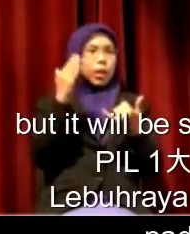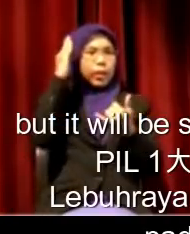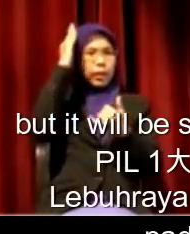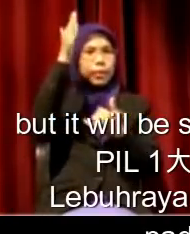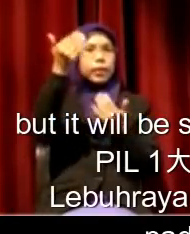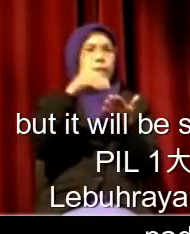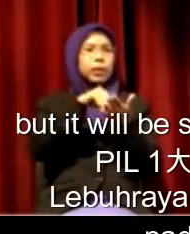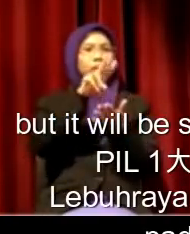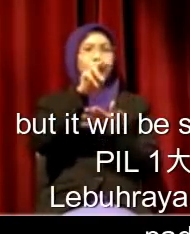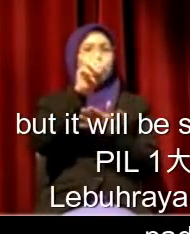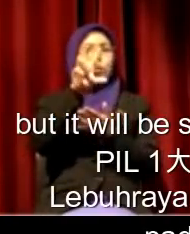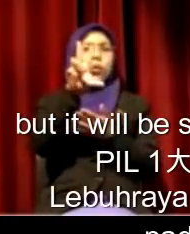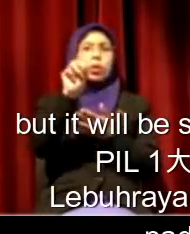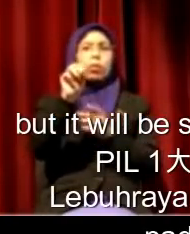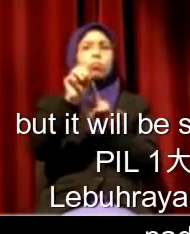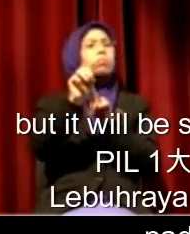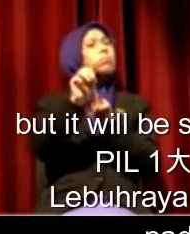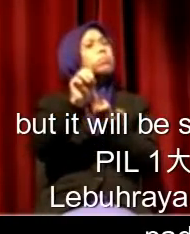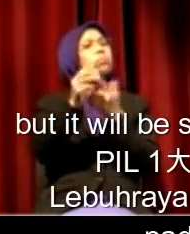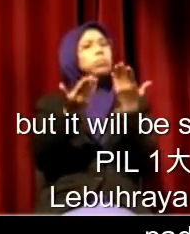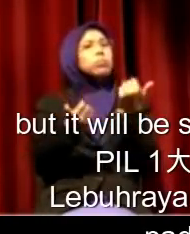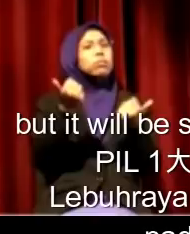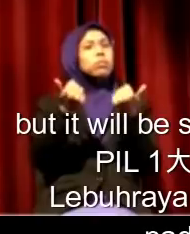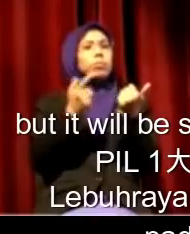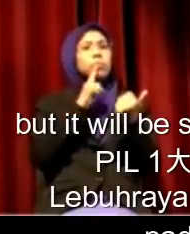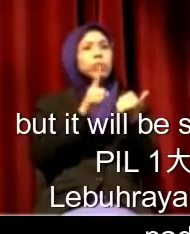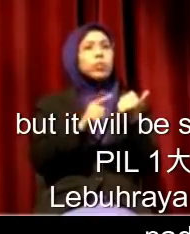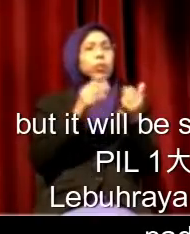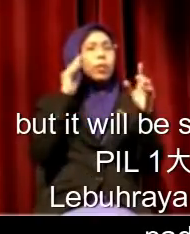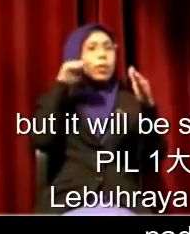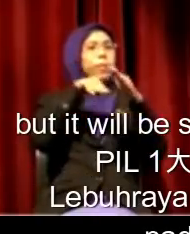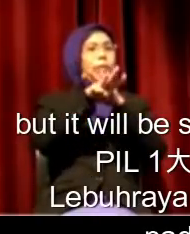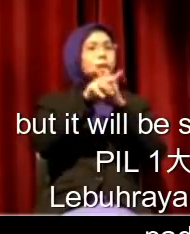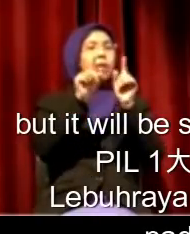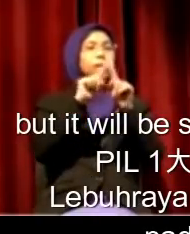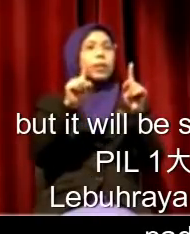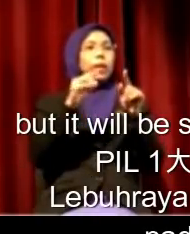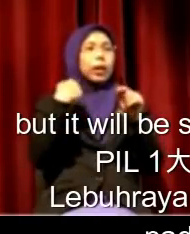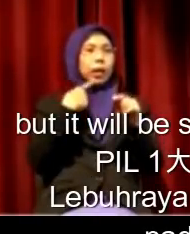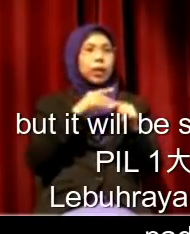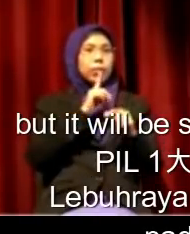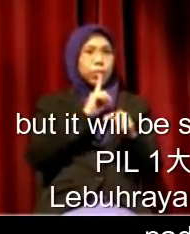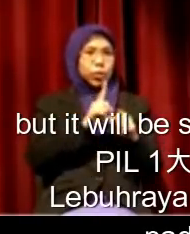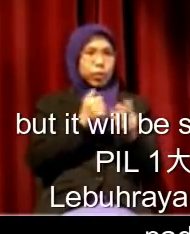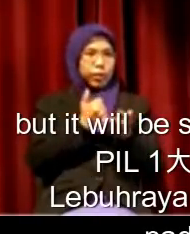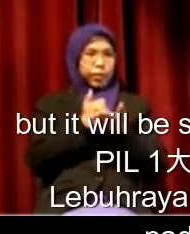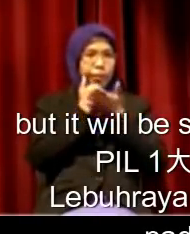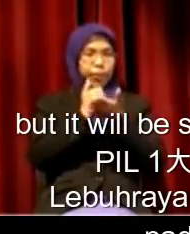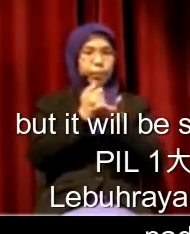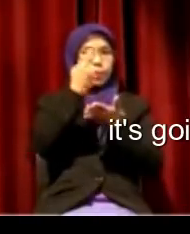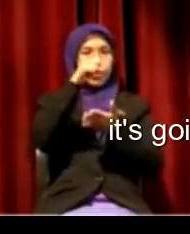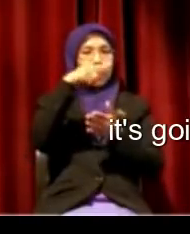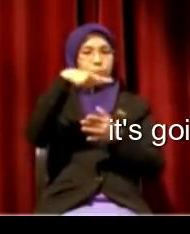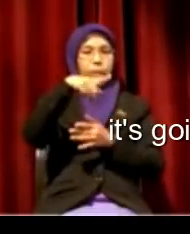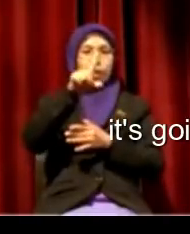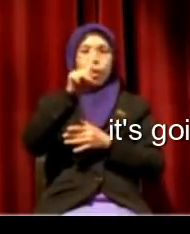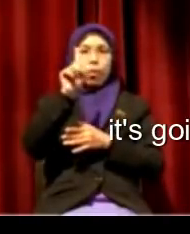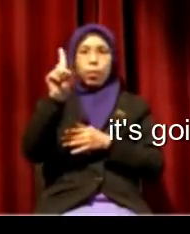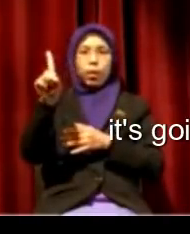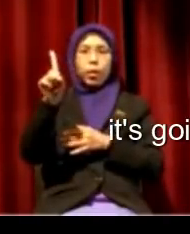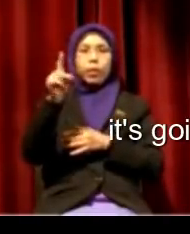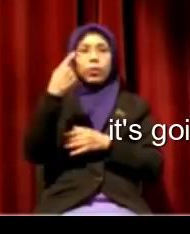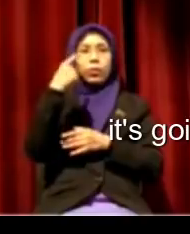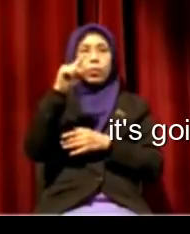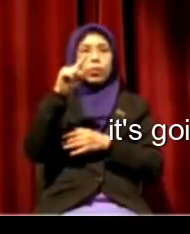in 2030, which is exactly today, I mean your visions. So will it help or not by having PL1, and it is